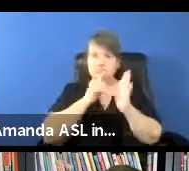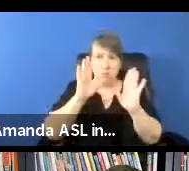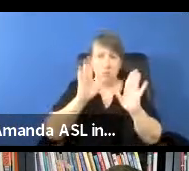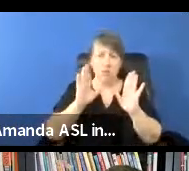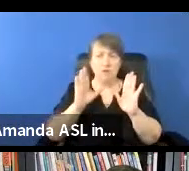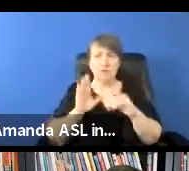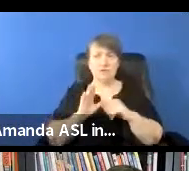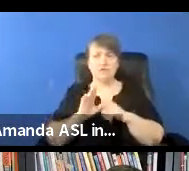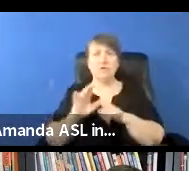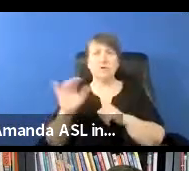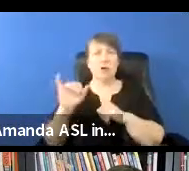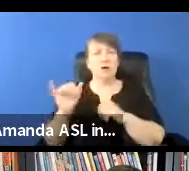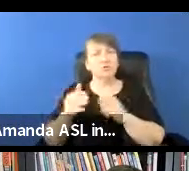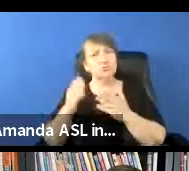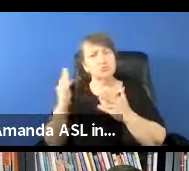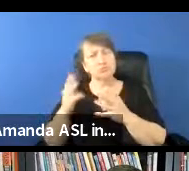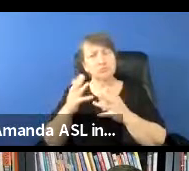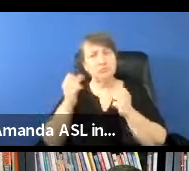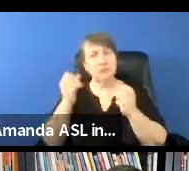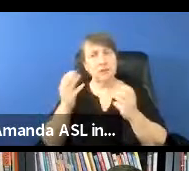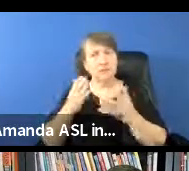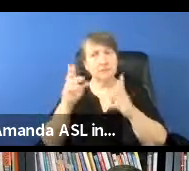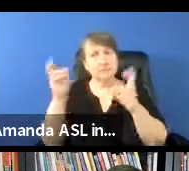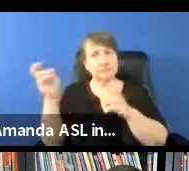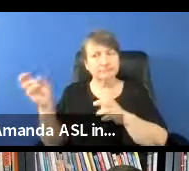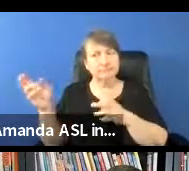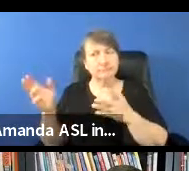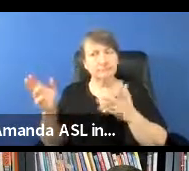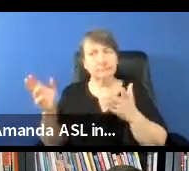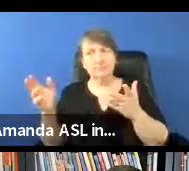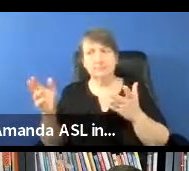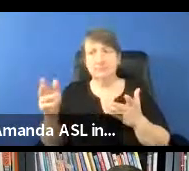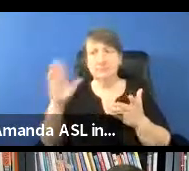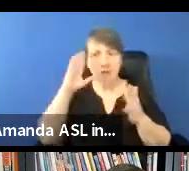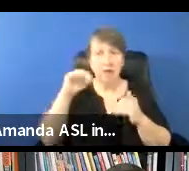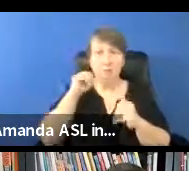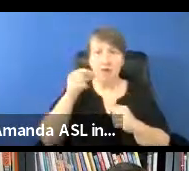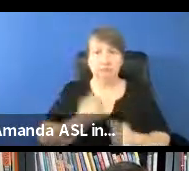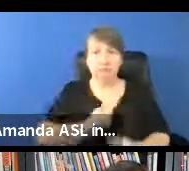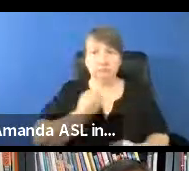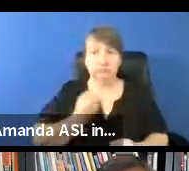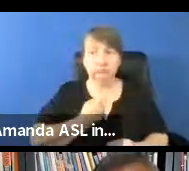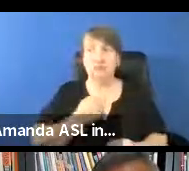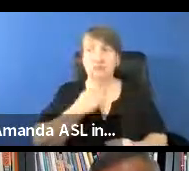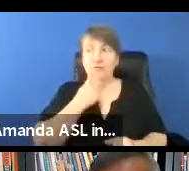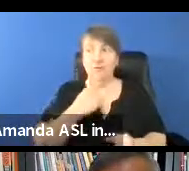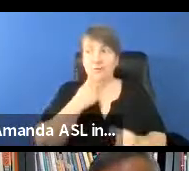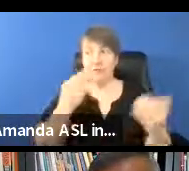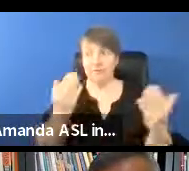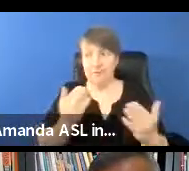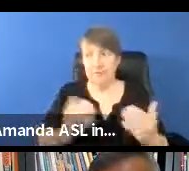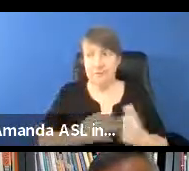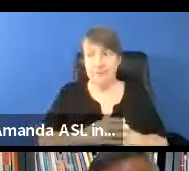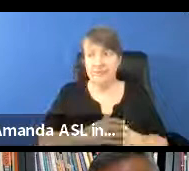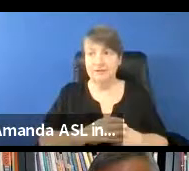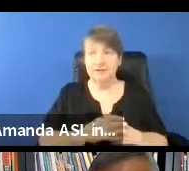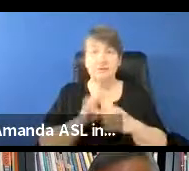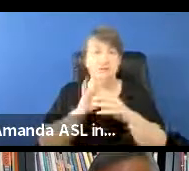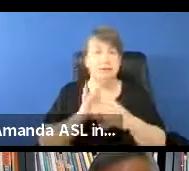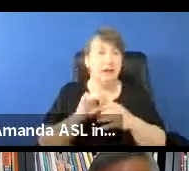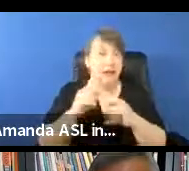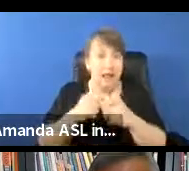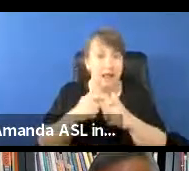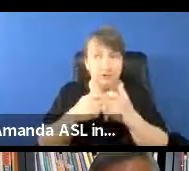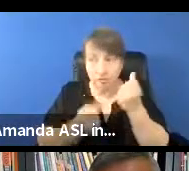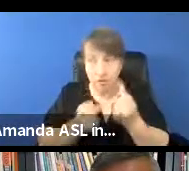but it also brings up a lot of things. And I hope I'm not the lone voice in the wilderness here. As far as electric cars,